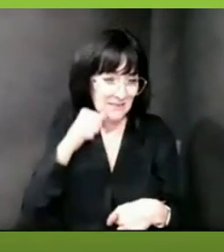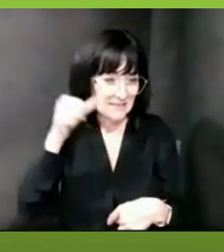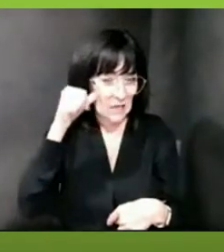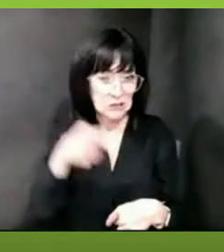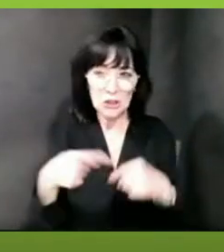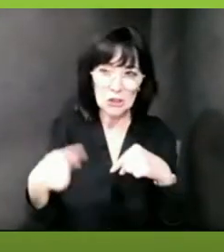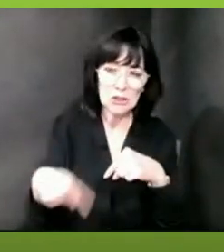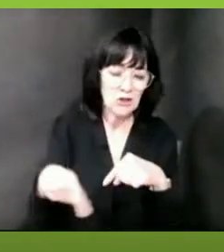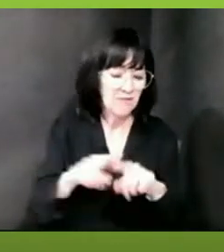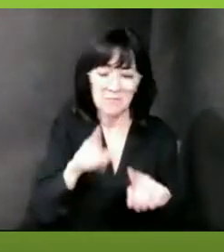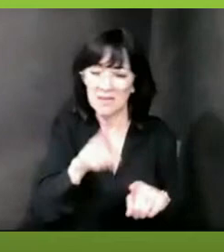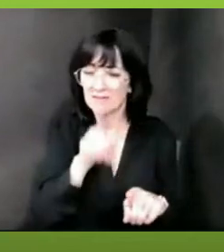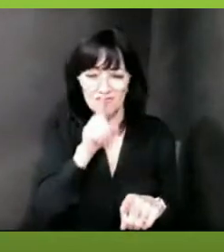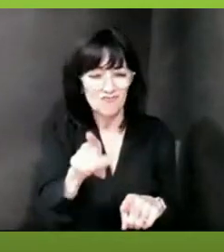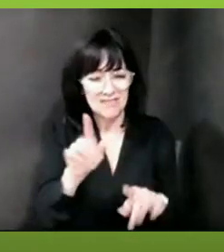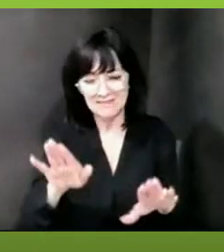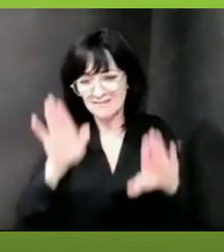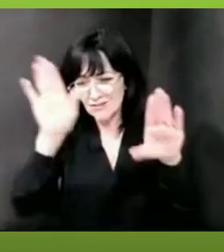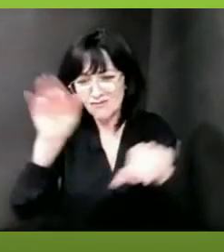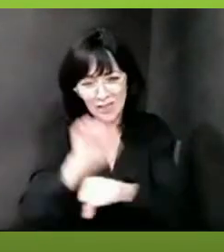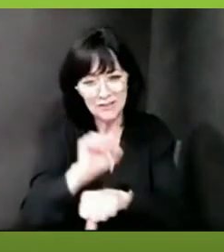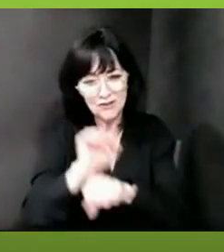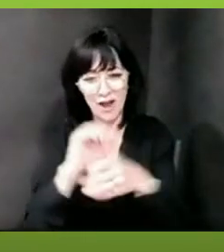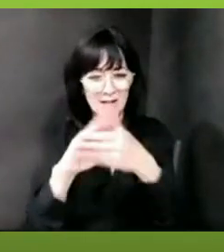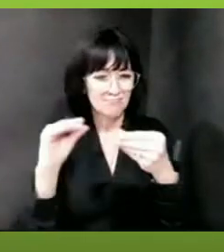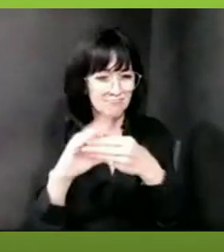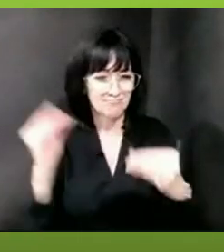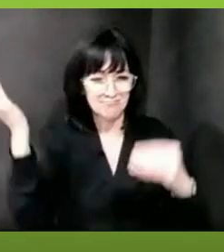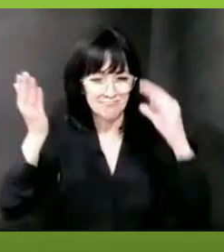job. So congratulations on that.